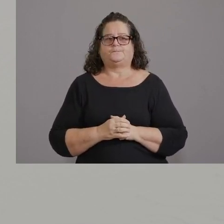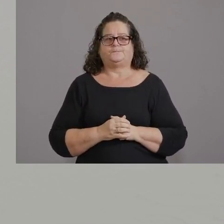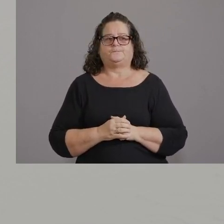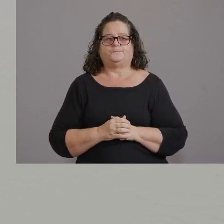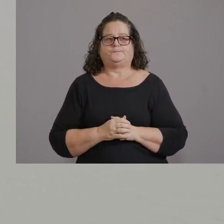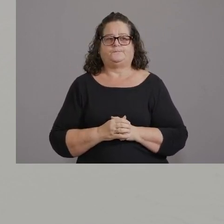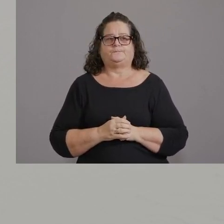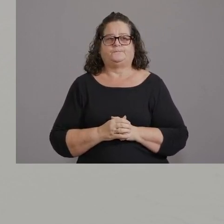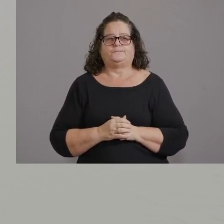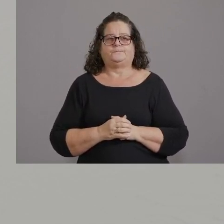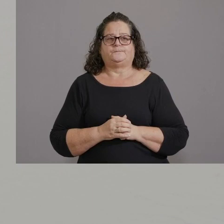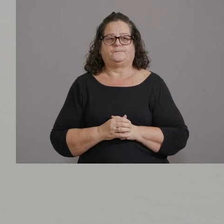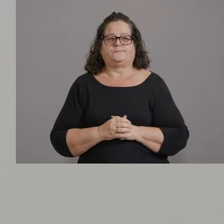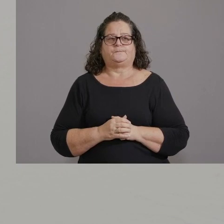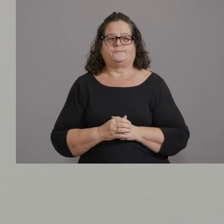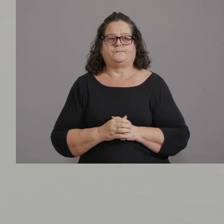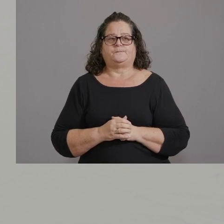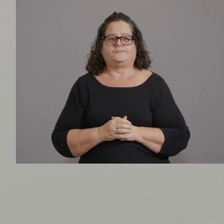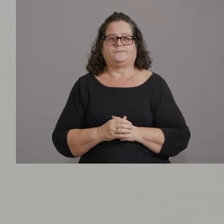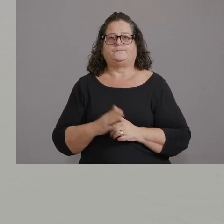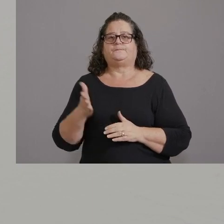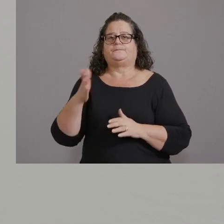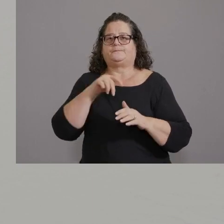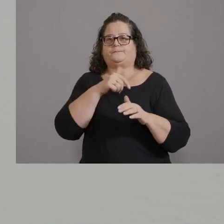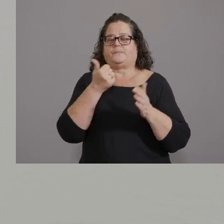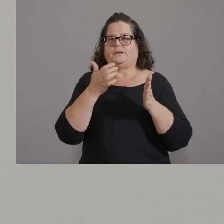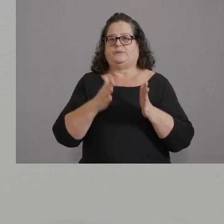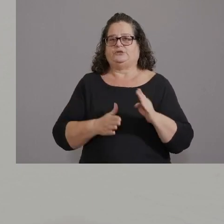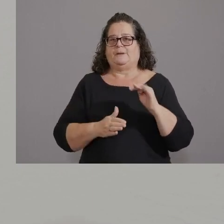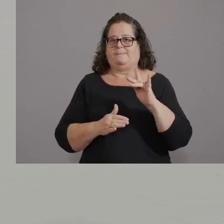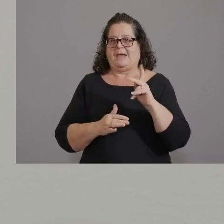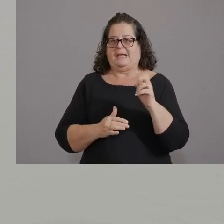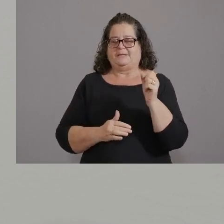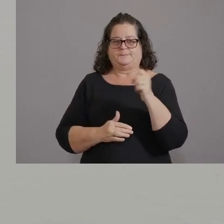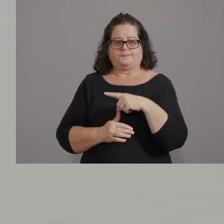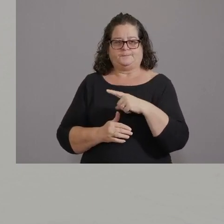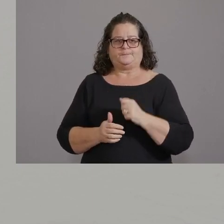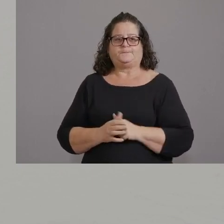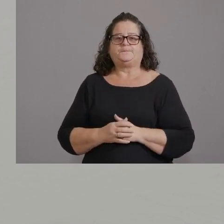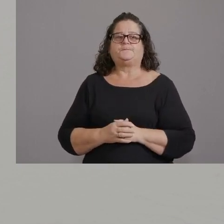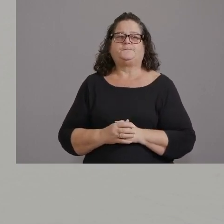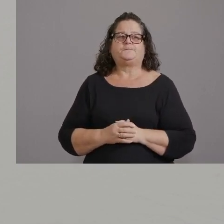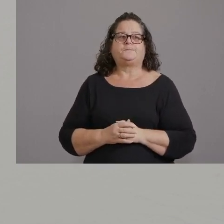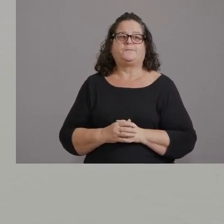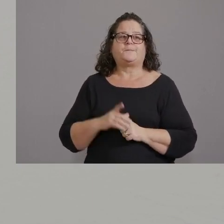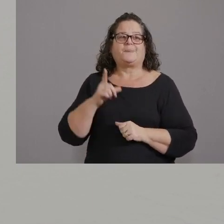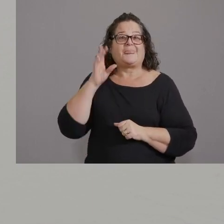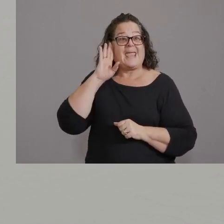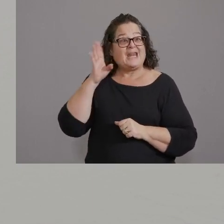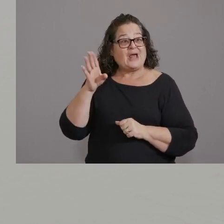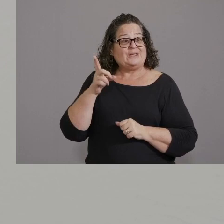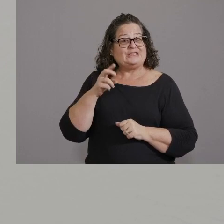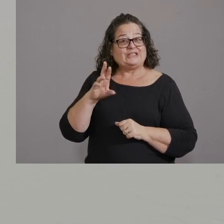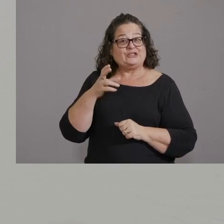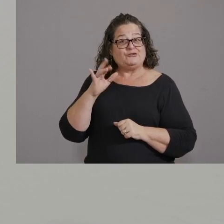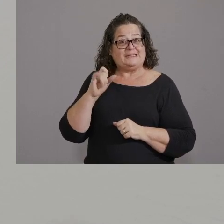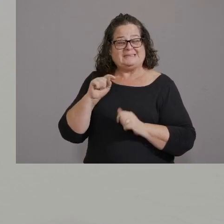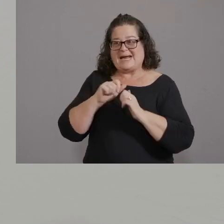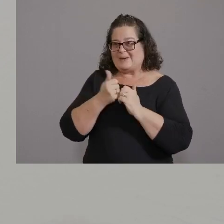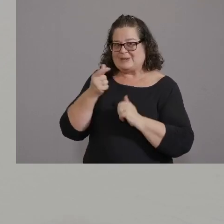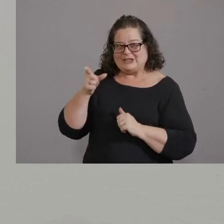Next up is Mike Pelton. I'm unmuting him. Hi, Mike. Hi, Dr. Chris. How are you? I'm good today. How are